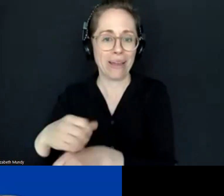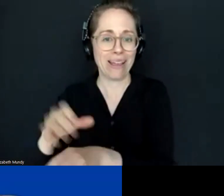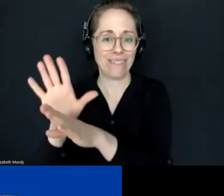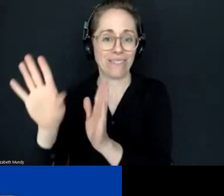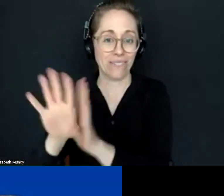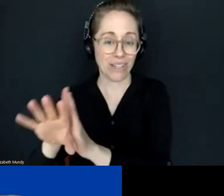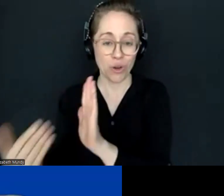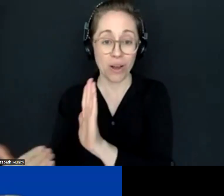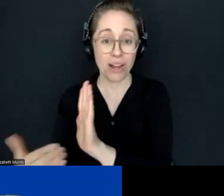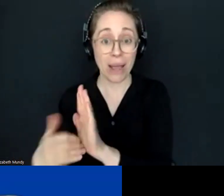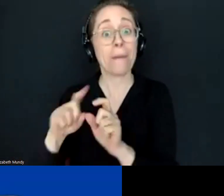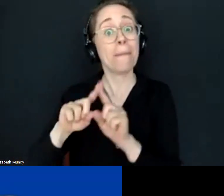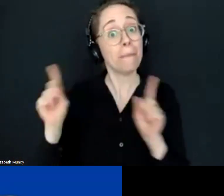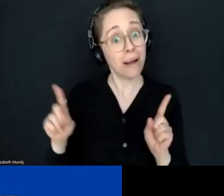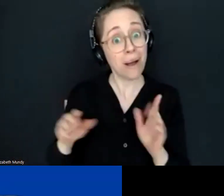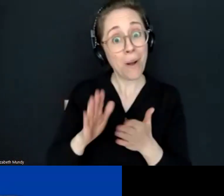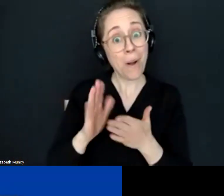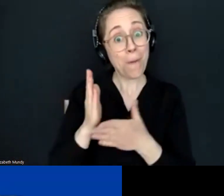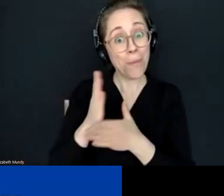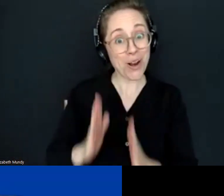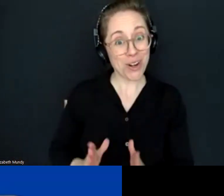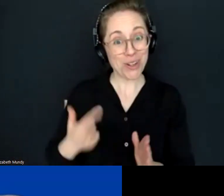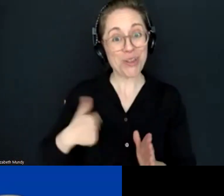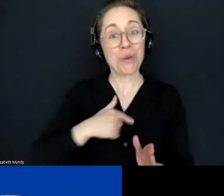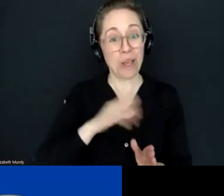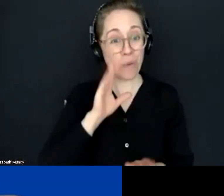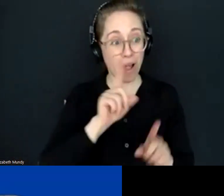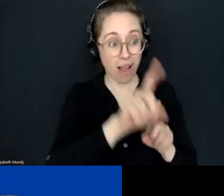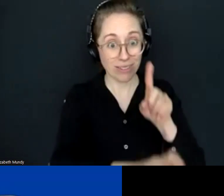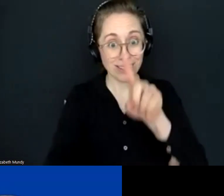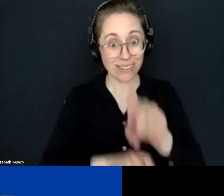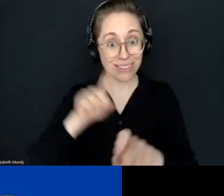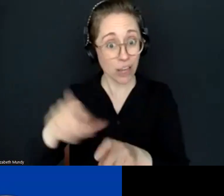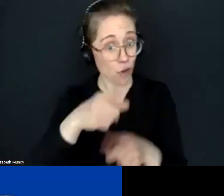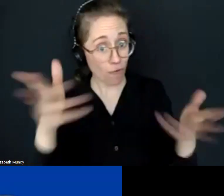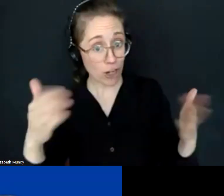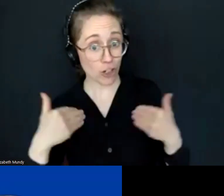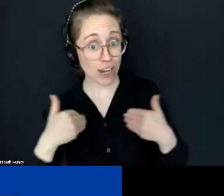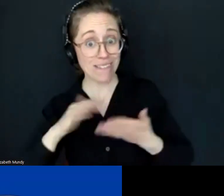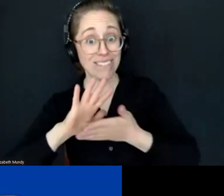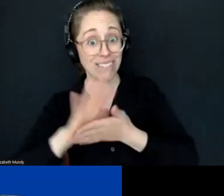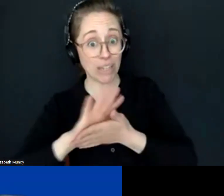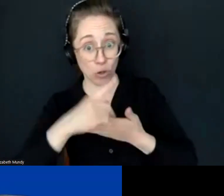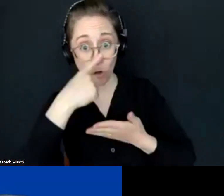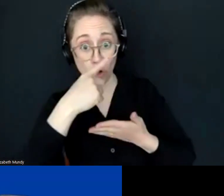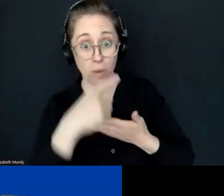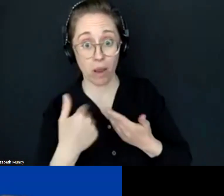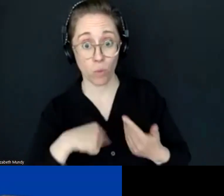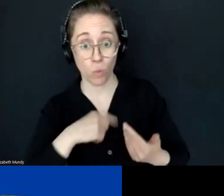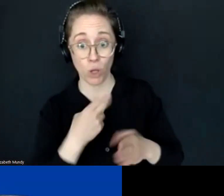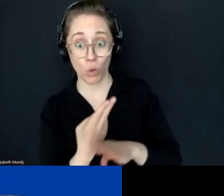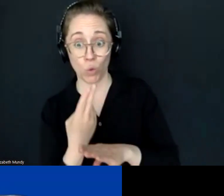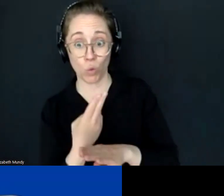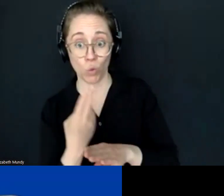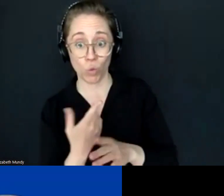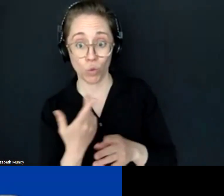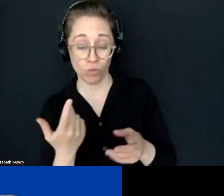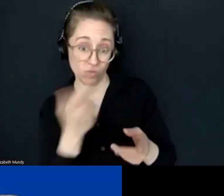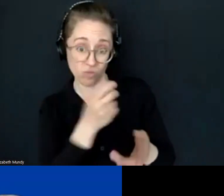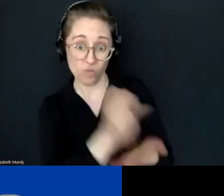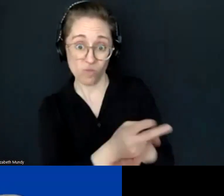have videos that we might use with your approval, because I think there's so many, you know, I saw a couple at the